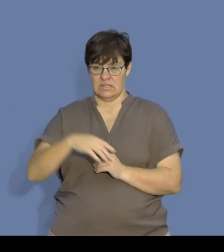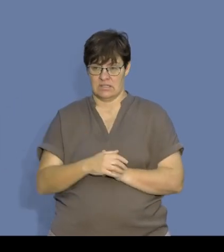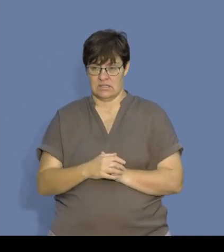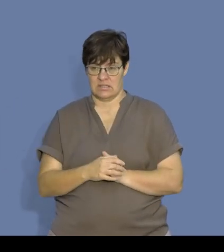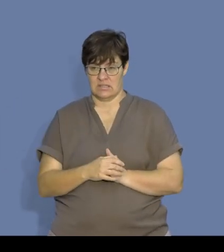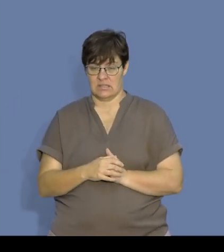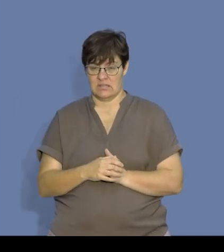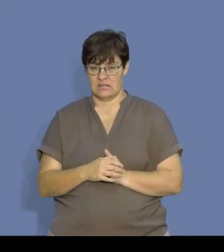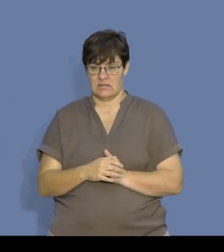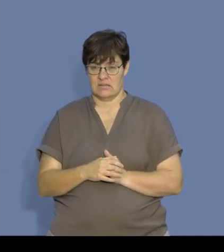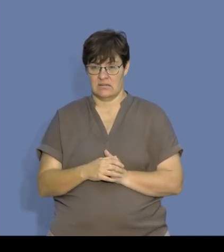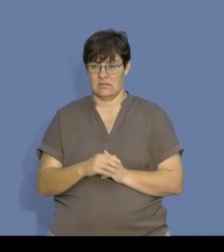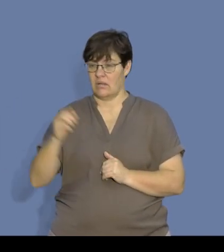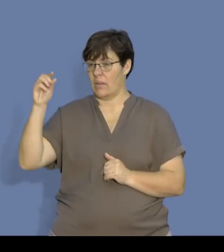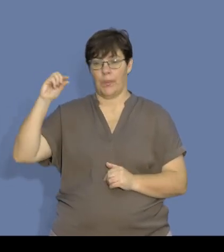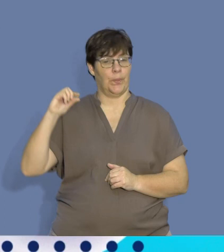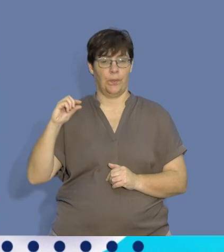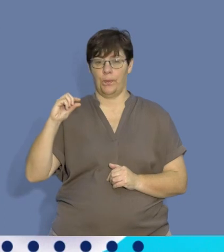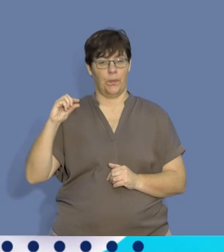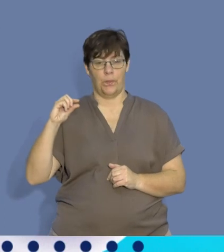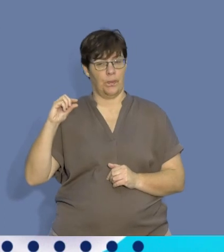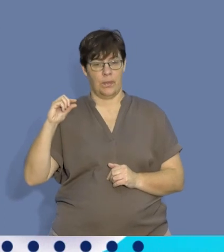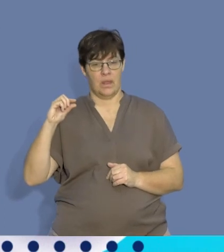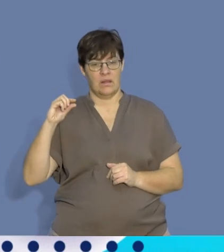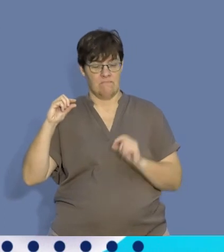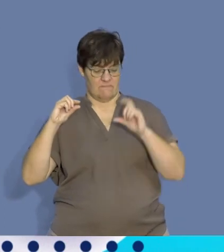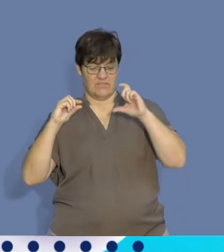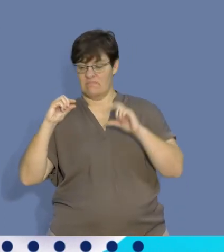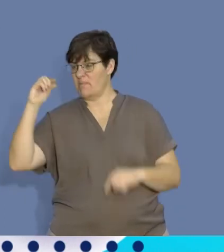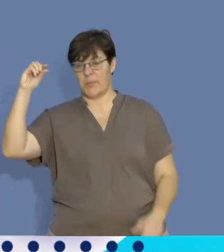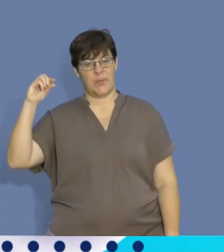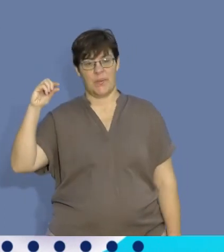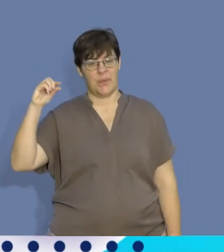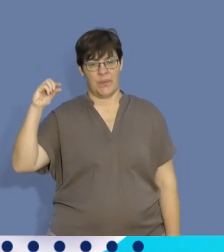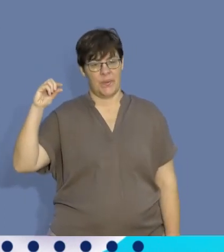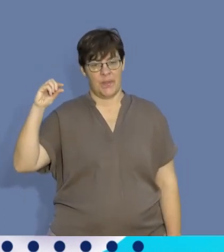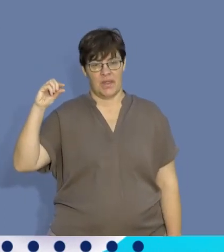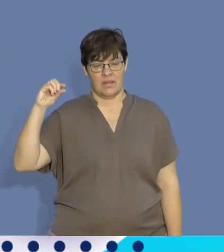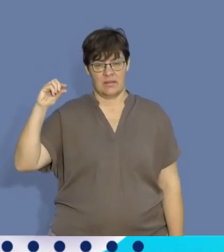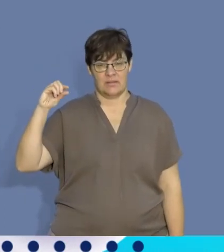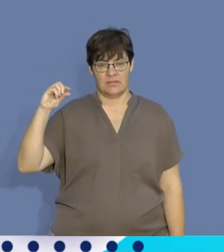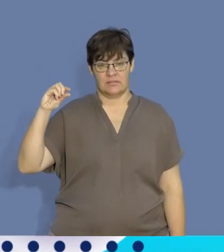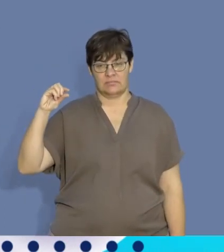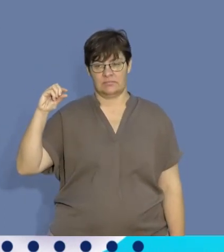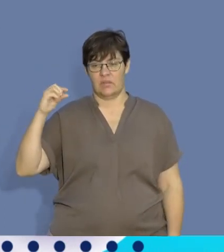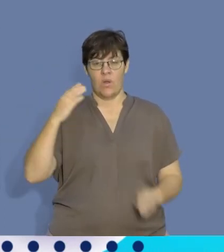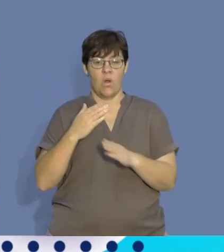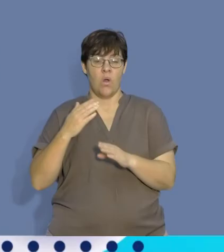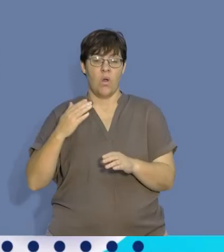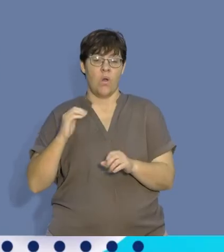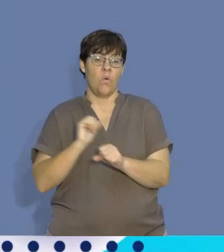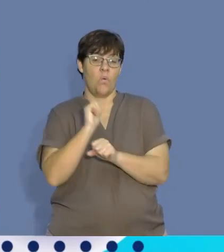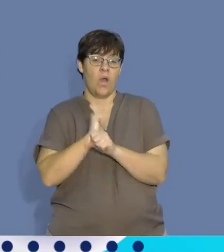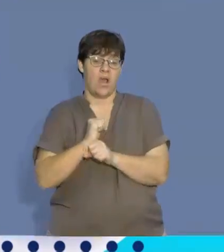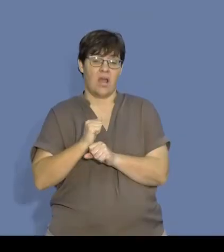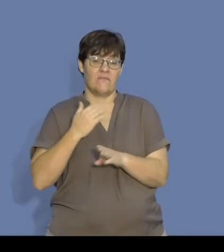It's way too small, okay? It will not, the work function, the frequency